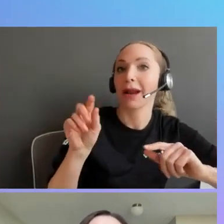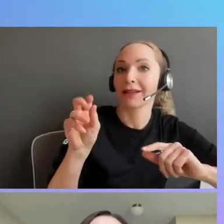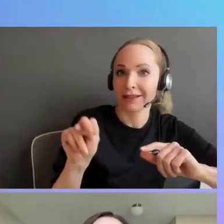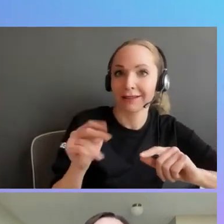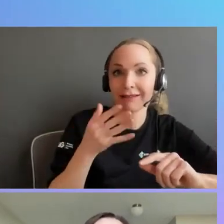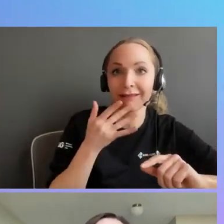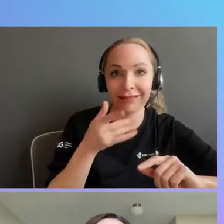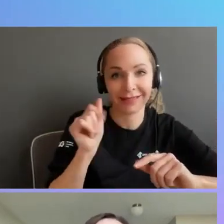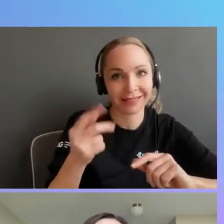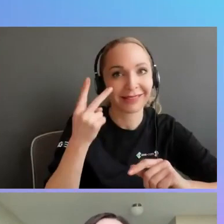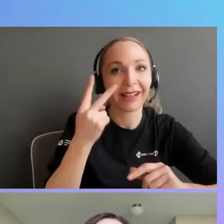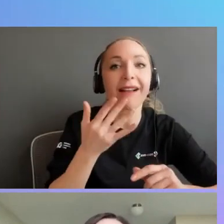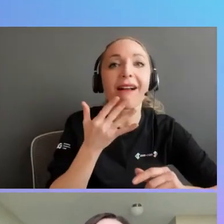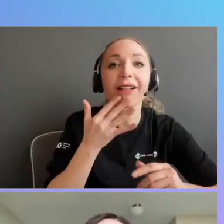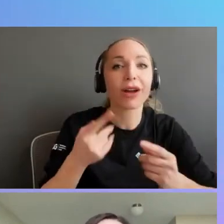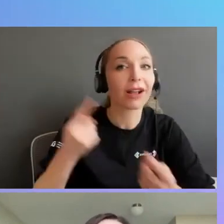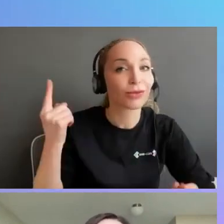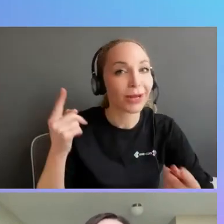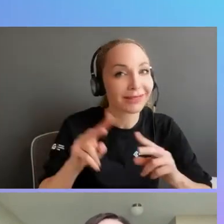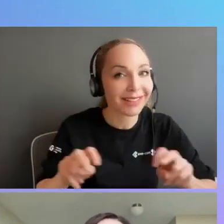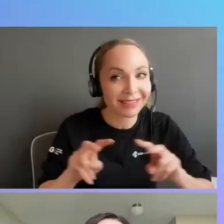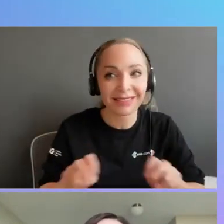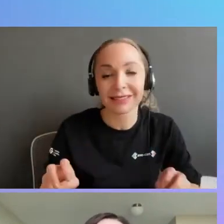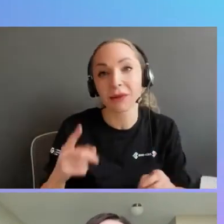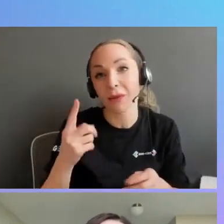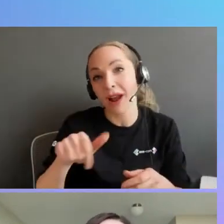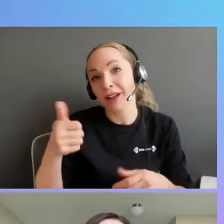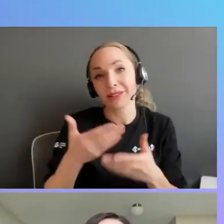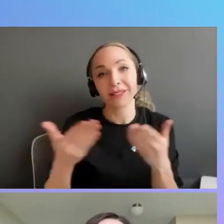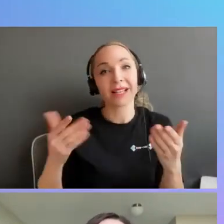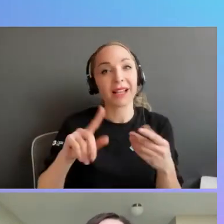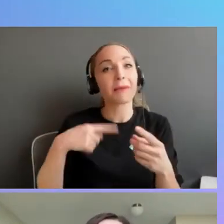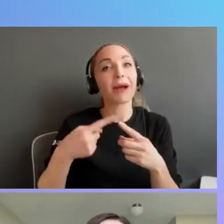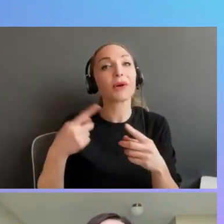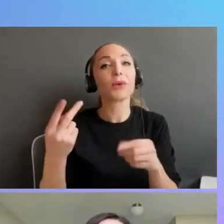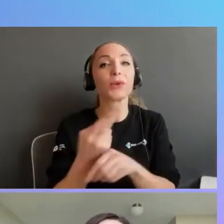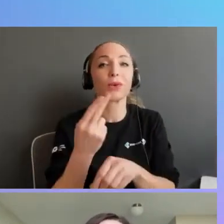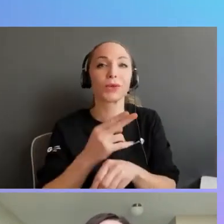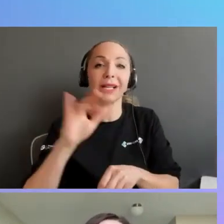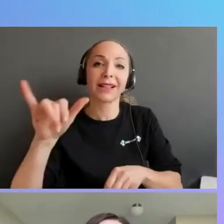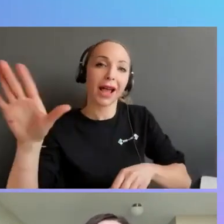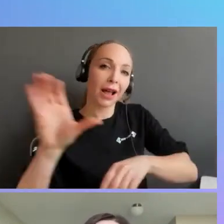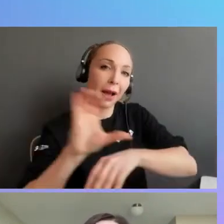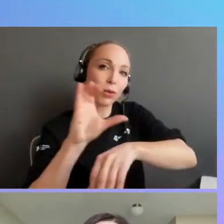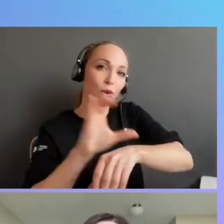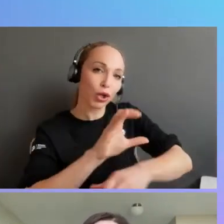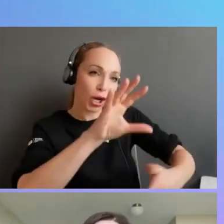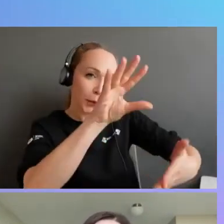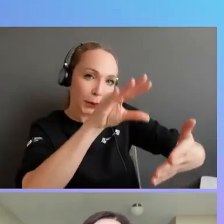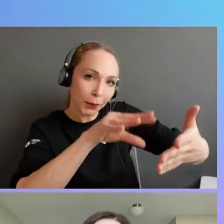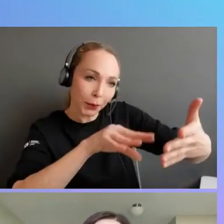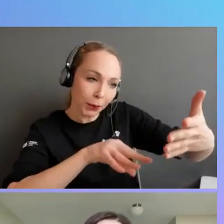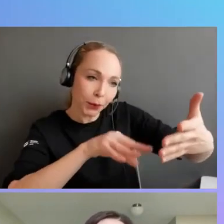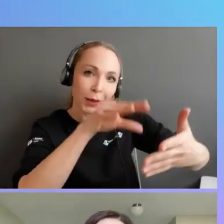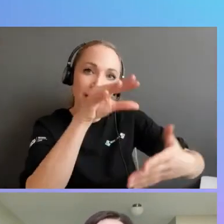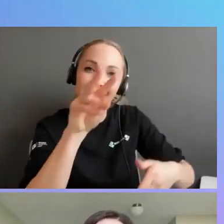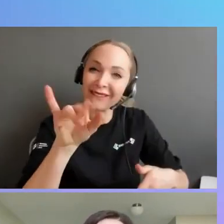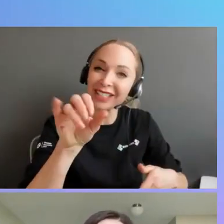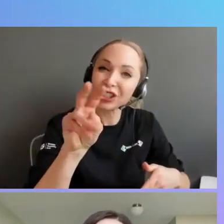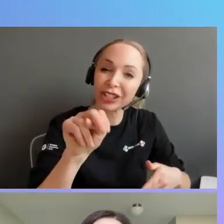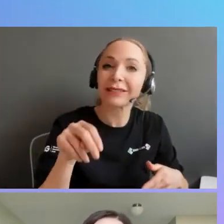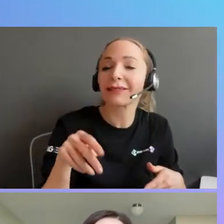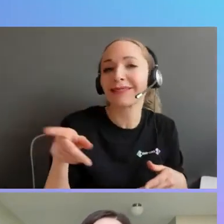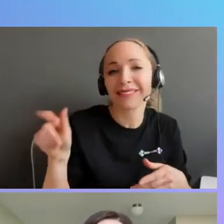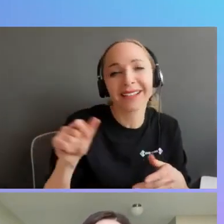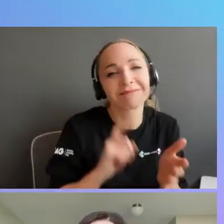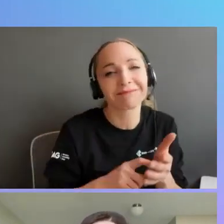analysis. The other thing that's great about using computer vision in this particular rule is that it can detect text no matter what type of text it